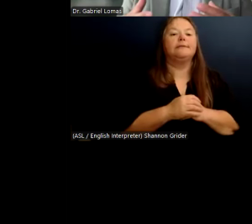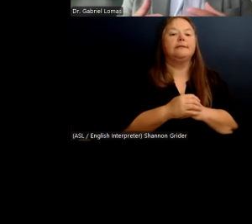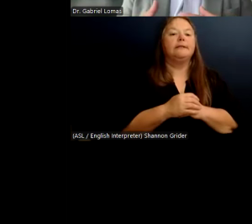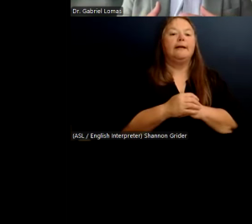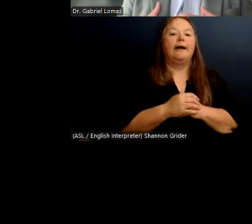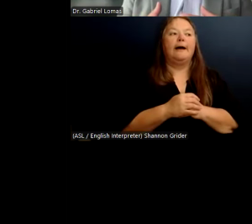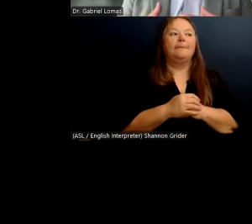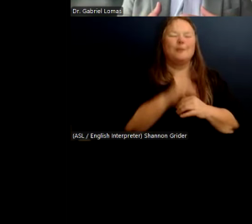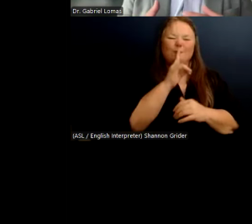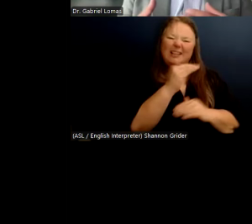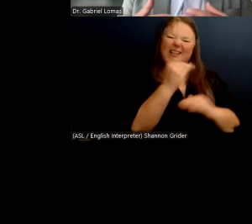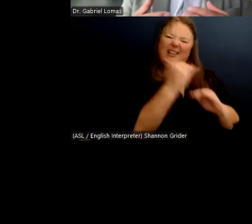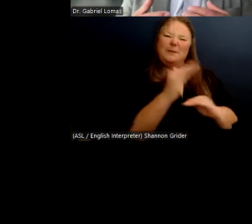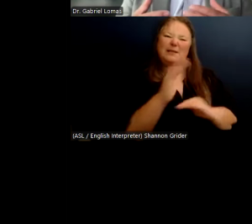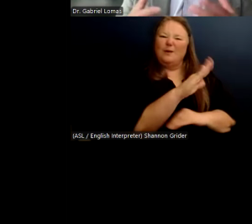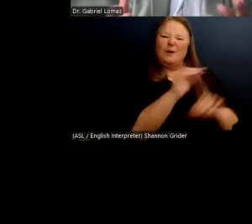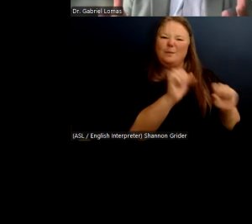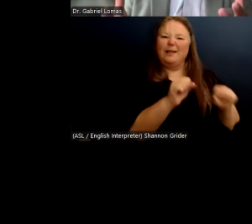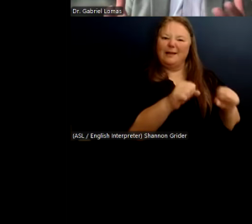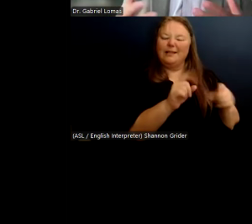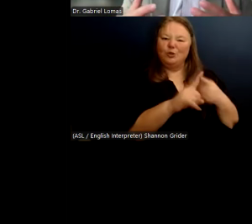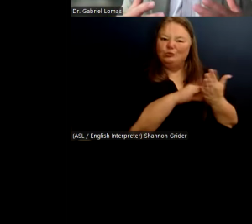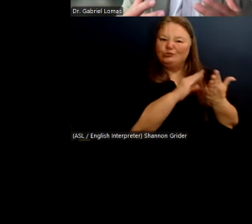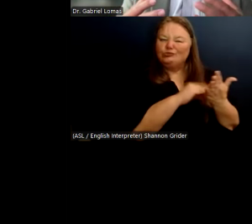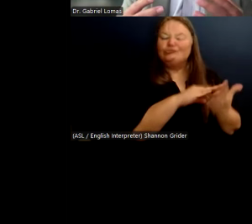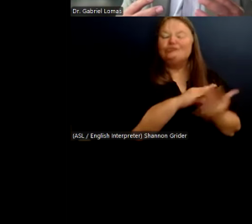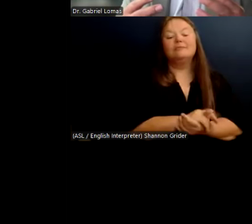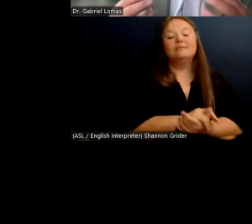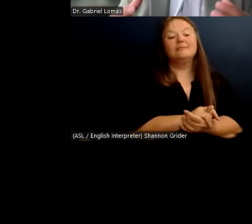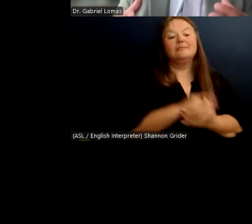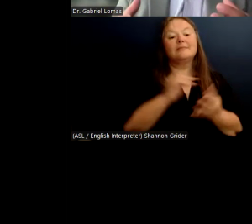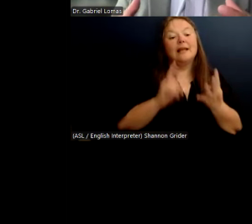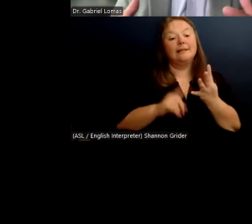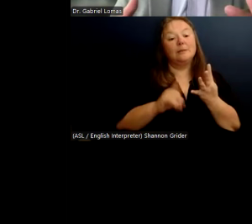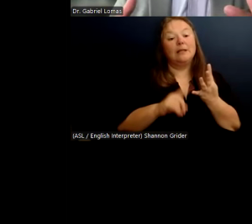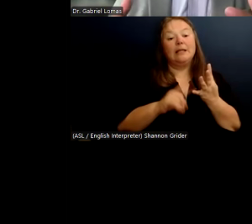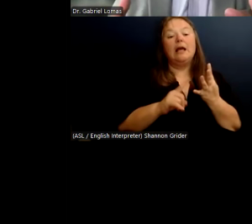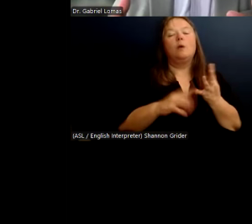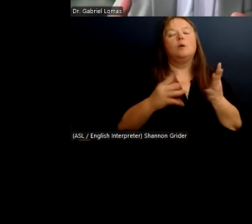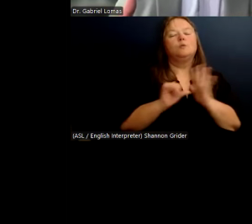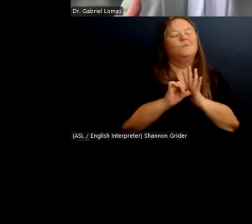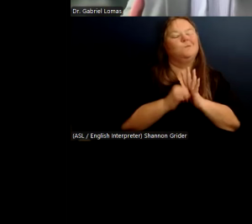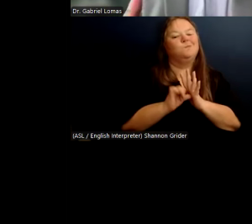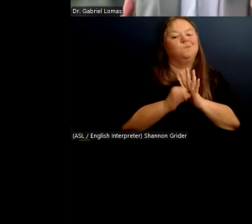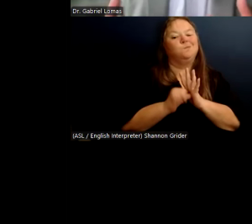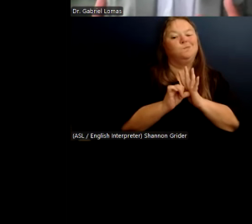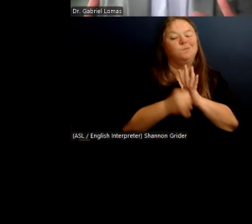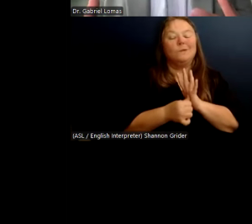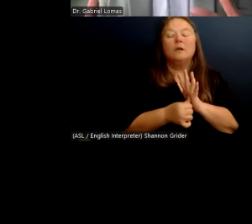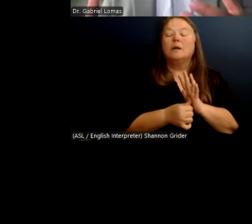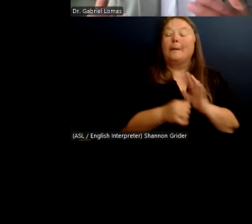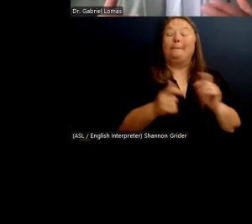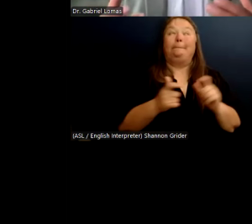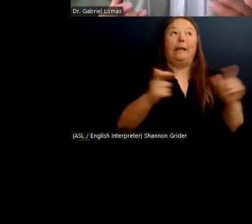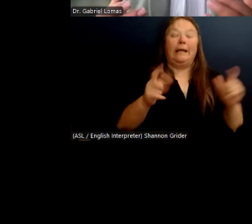ability when peer groups are limited. And then also, this is also one of the ones that I really want to underscore that I feel like is a major